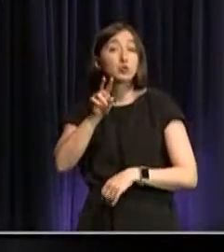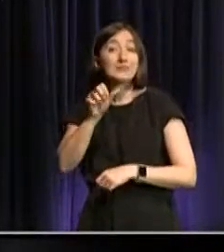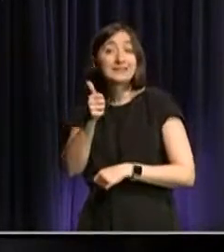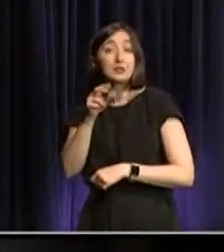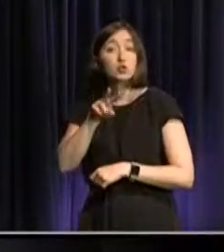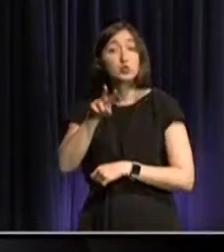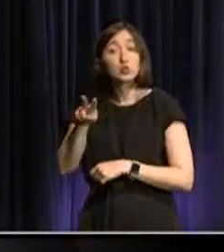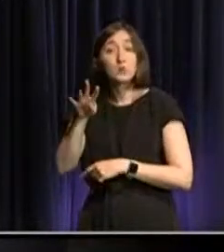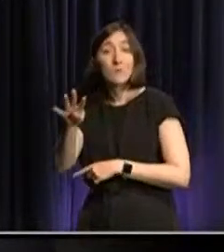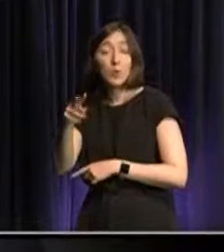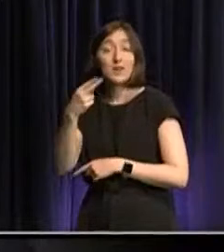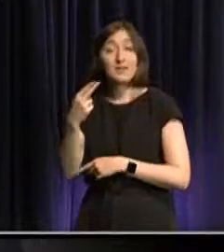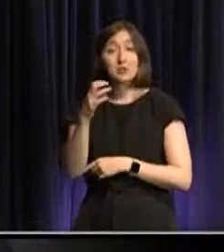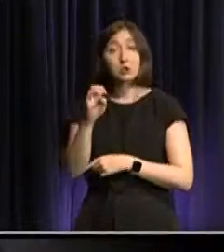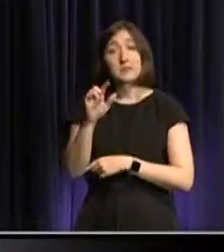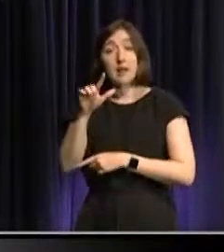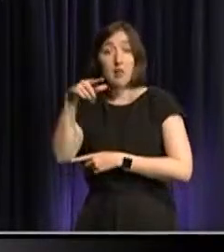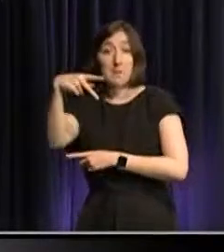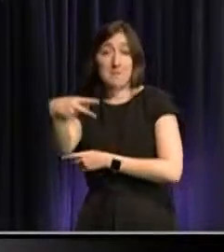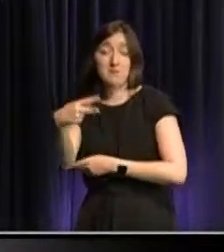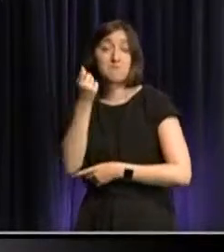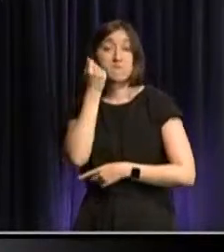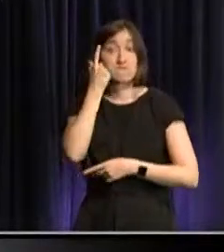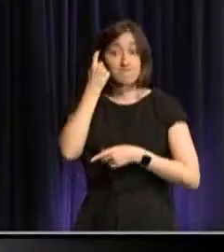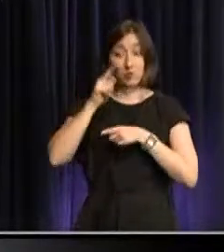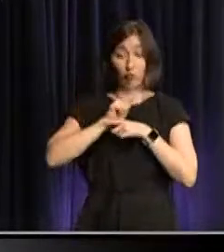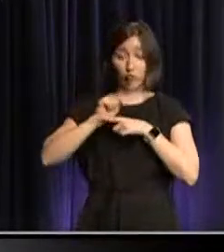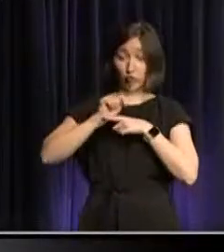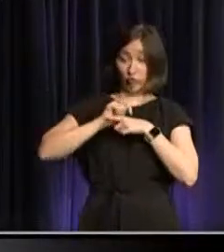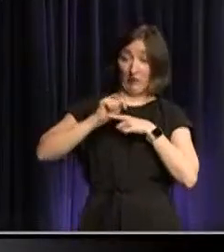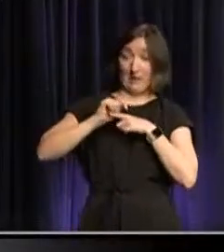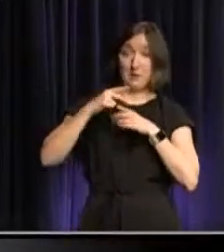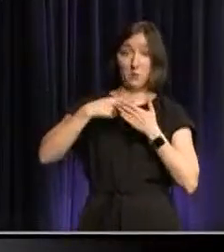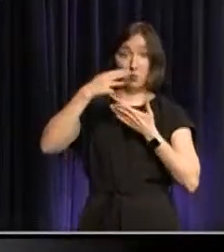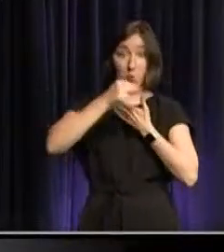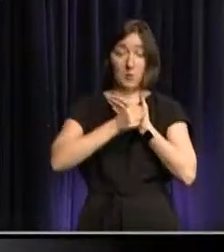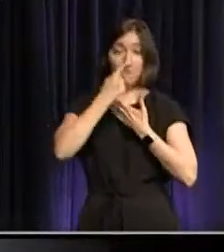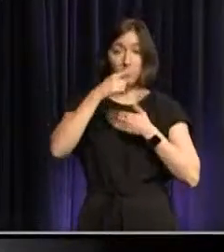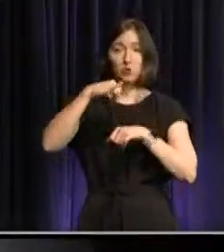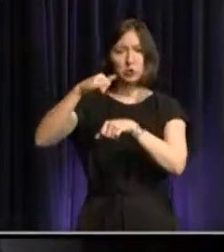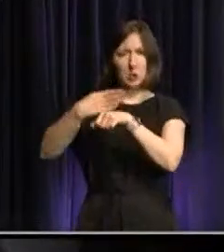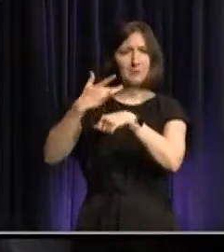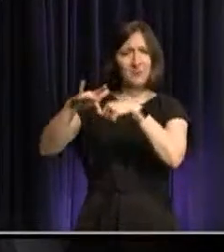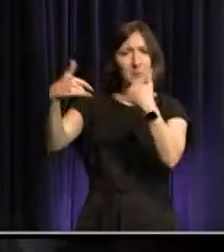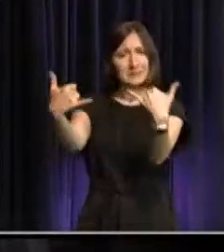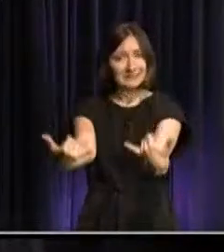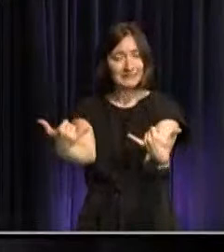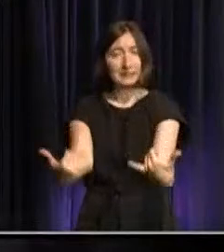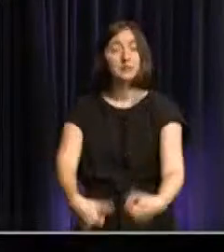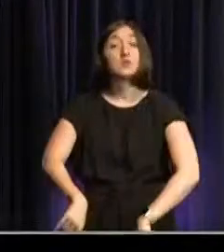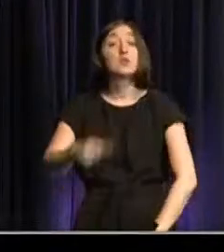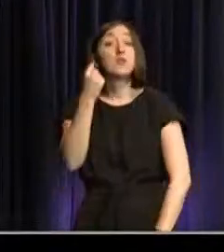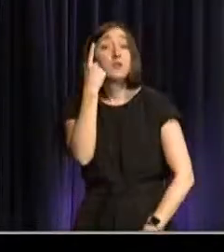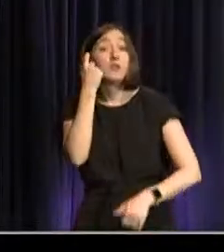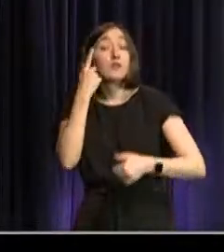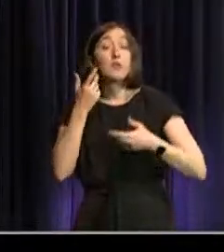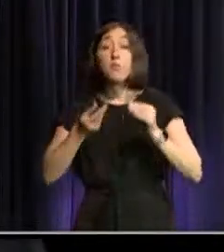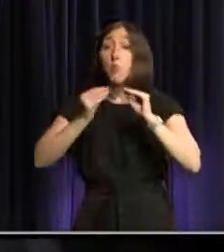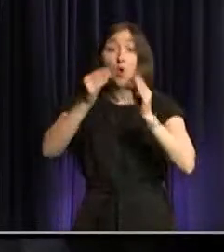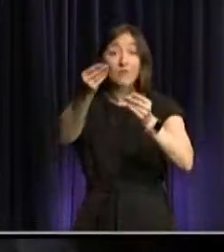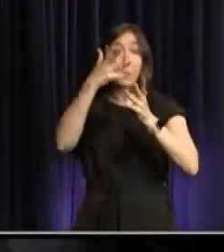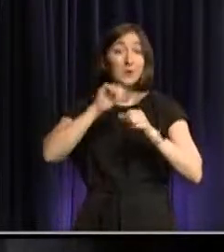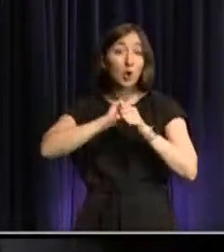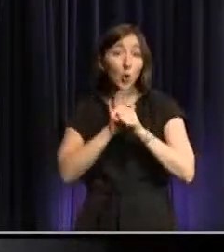210-224-HELP. That's our Train for Jobs program, training for jobs that are available today. And as always, you can get the latest on COVID-19 by texting COSAGov